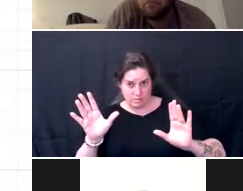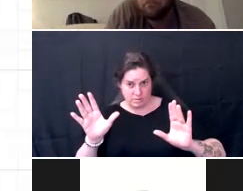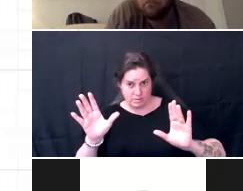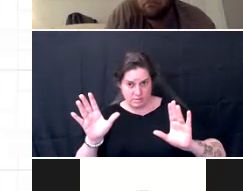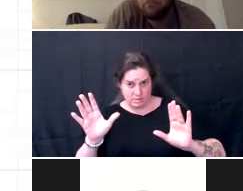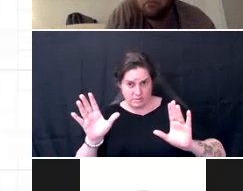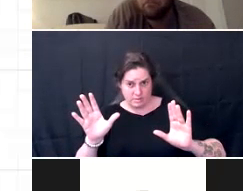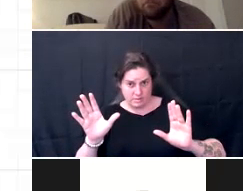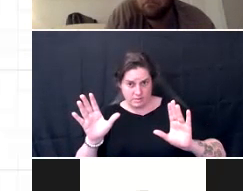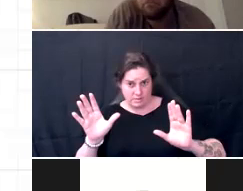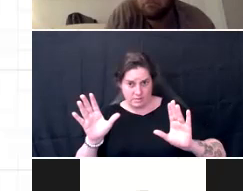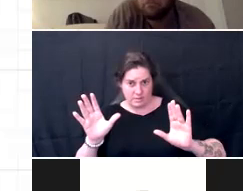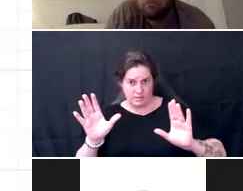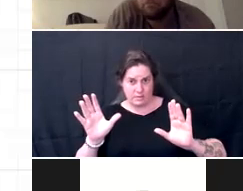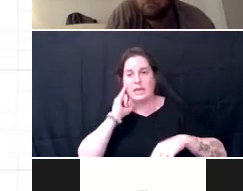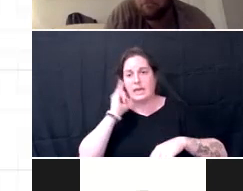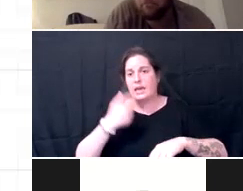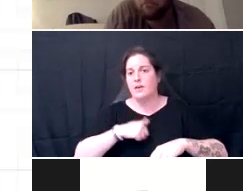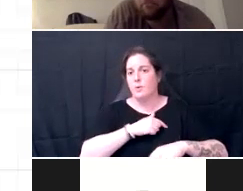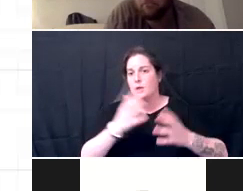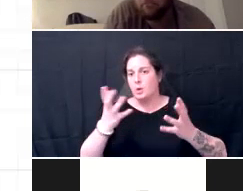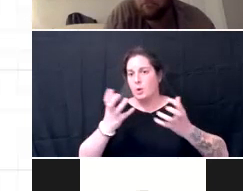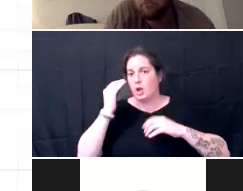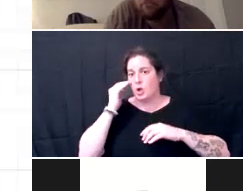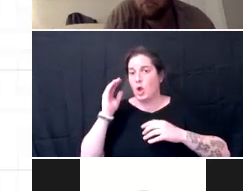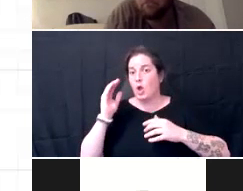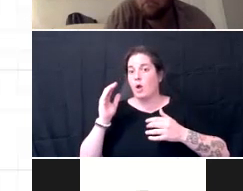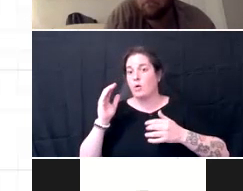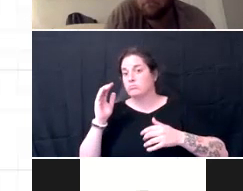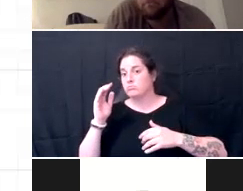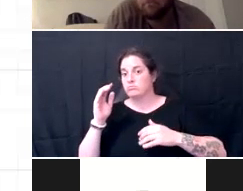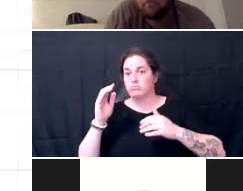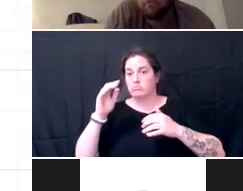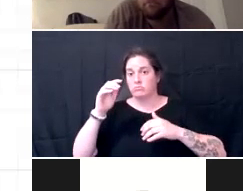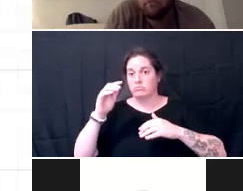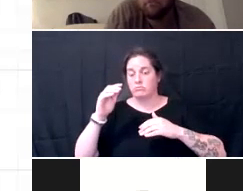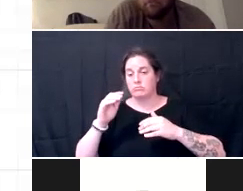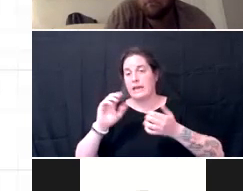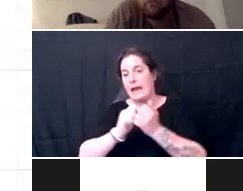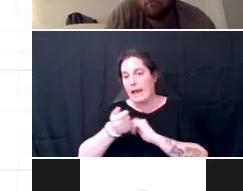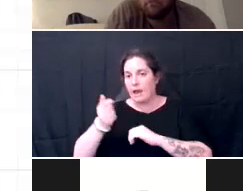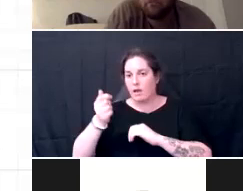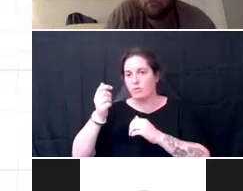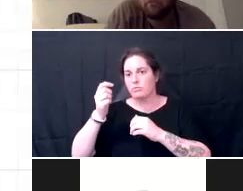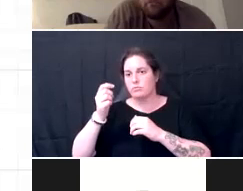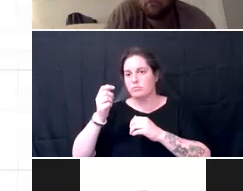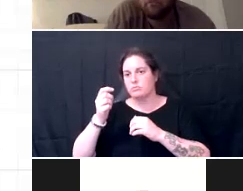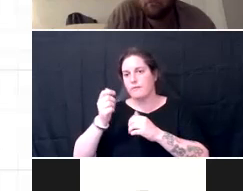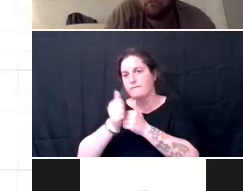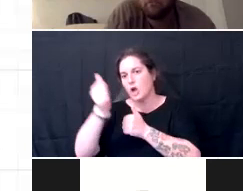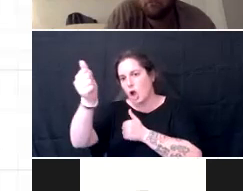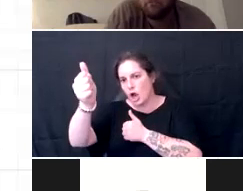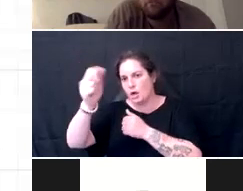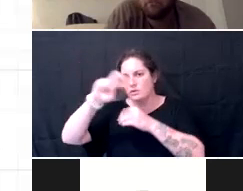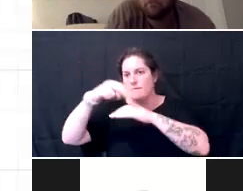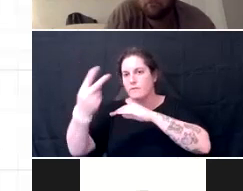out how far it falls, we can simply go to this equation here. Why?